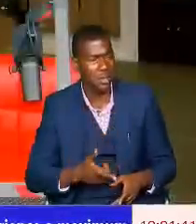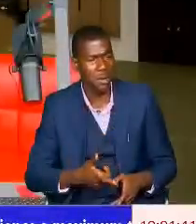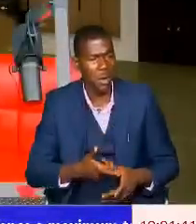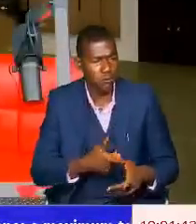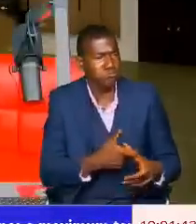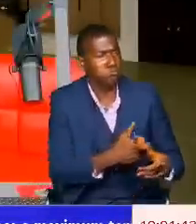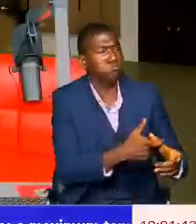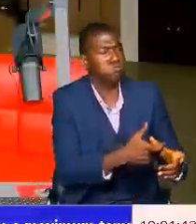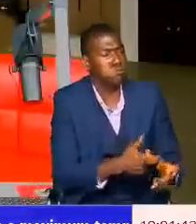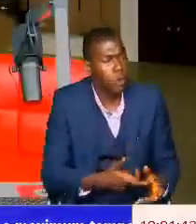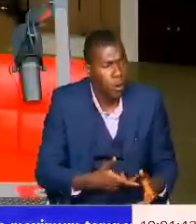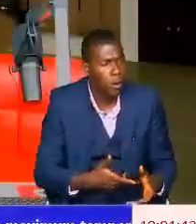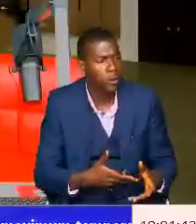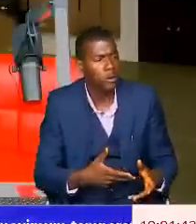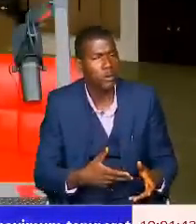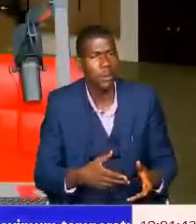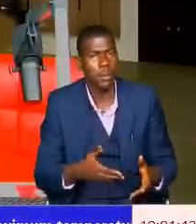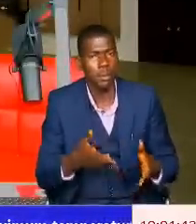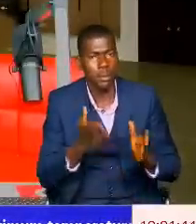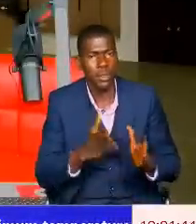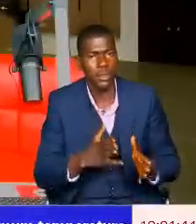buy rice from Kano. Yes.